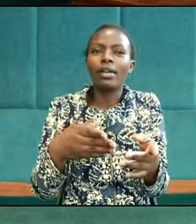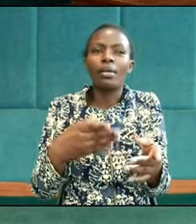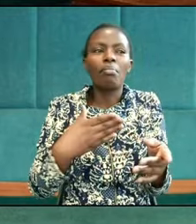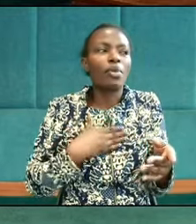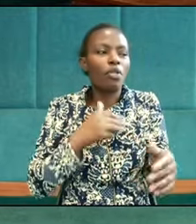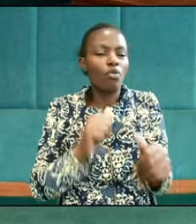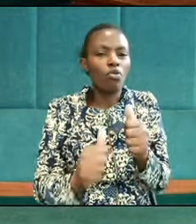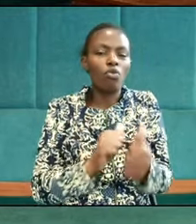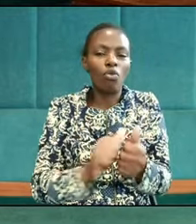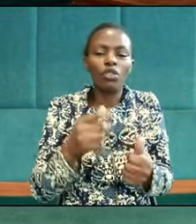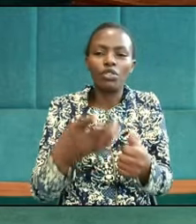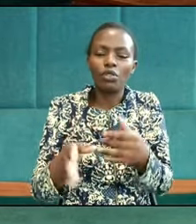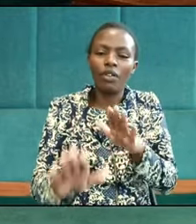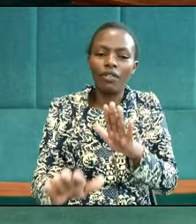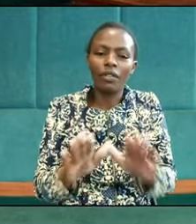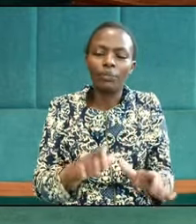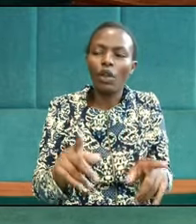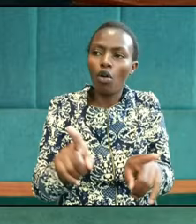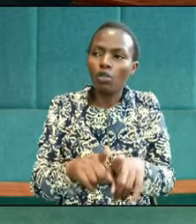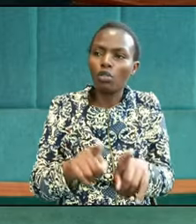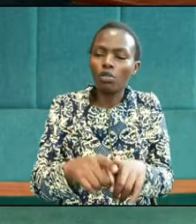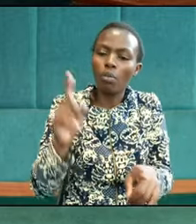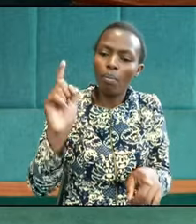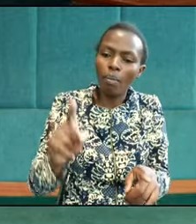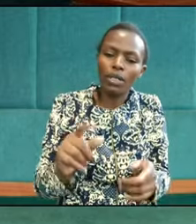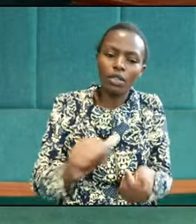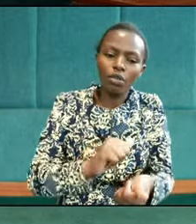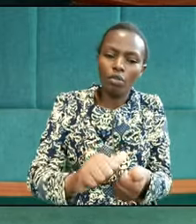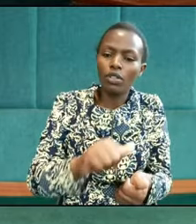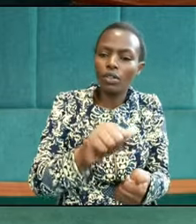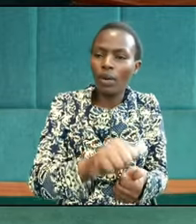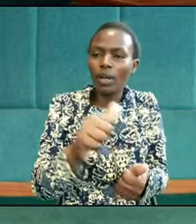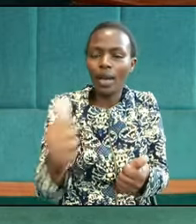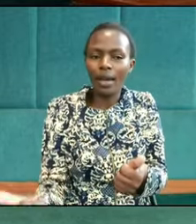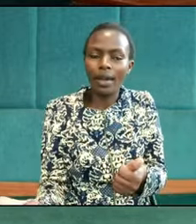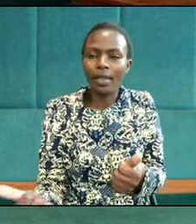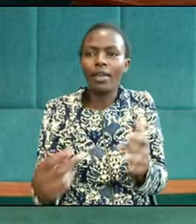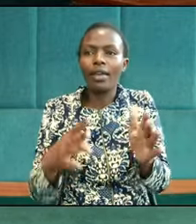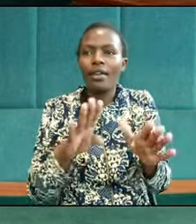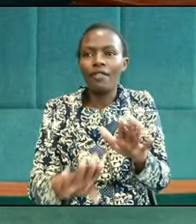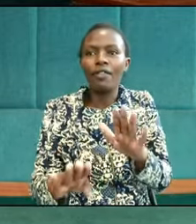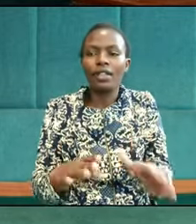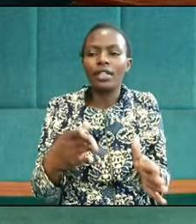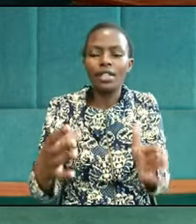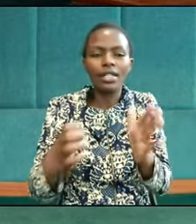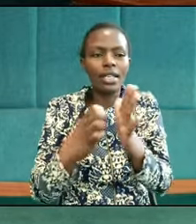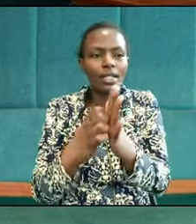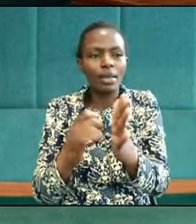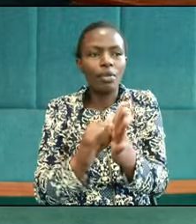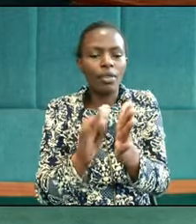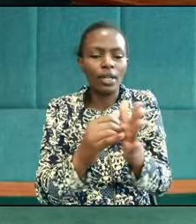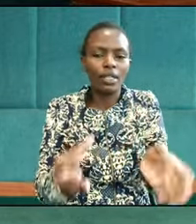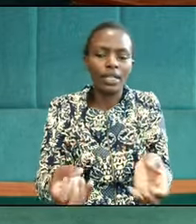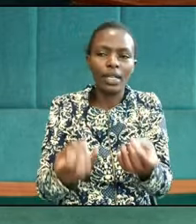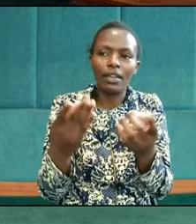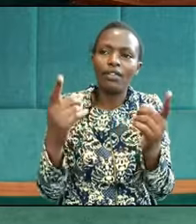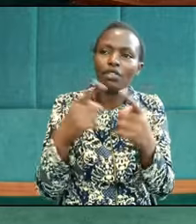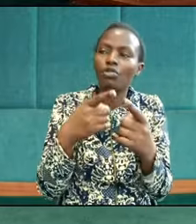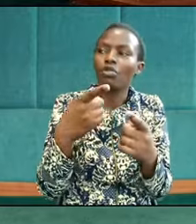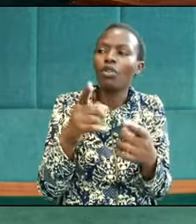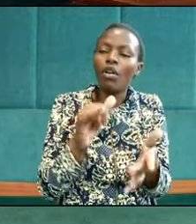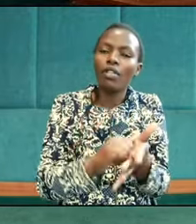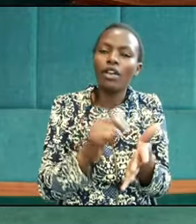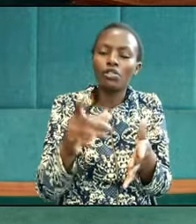also should wash one another's feet, for I have given you an example that you should do as I have done. Today